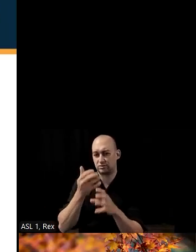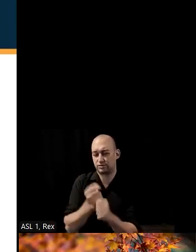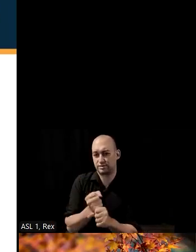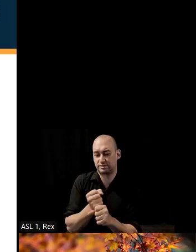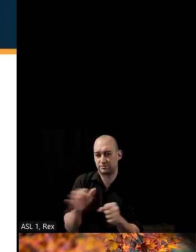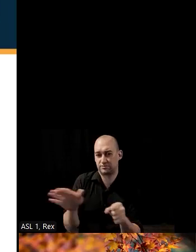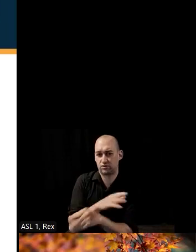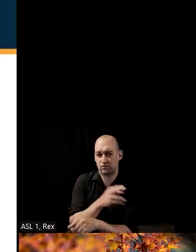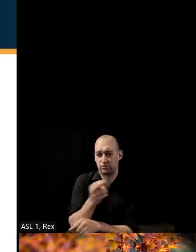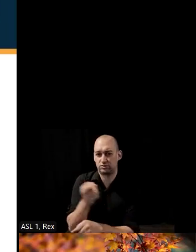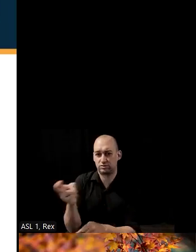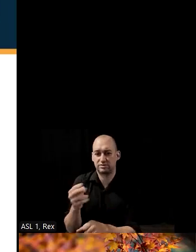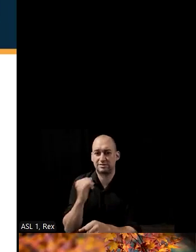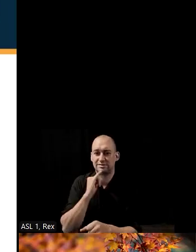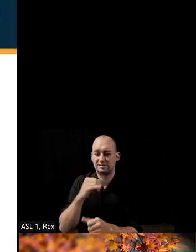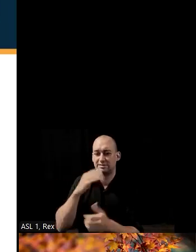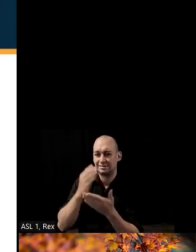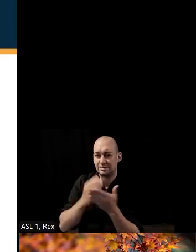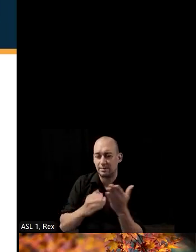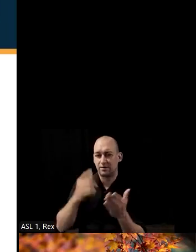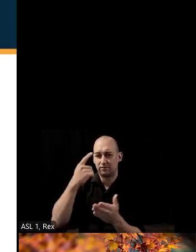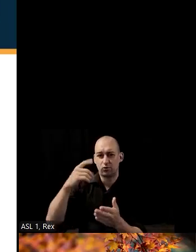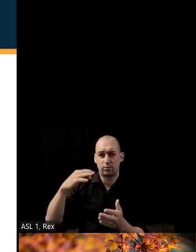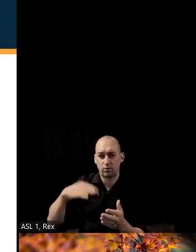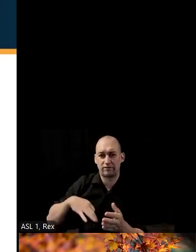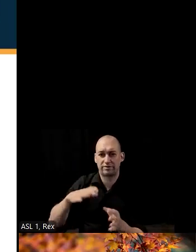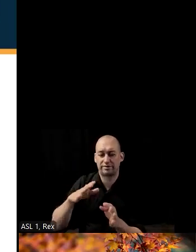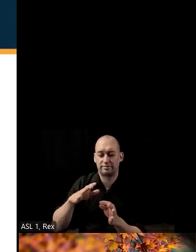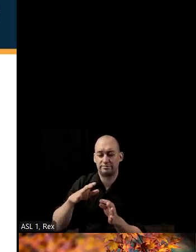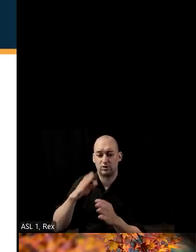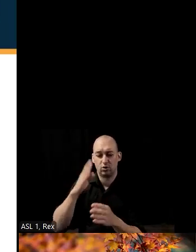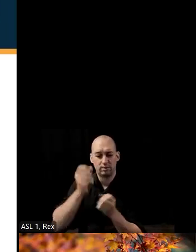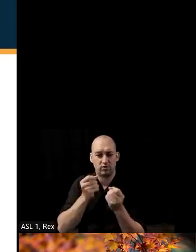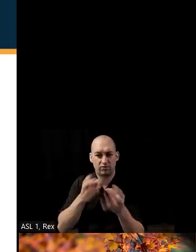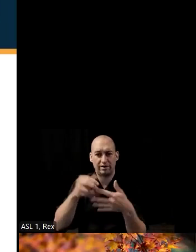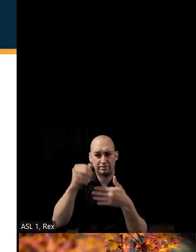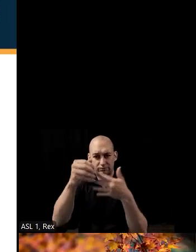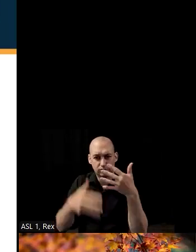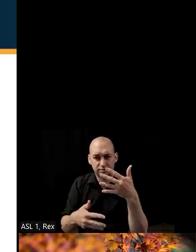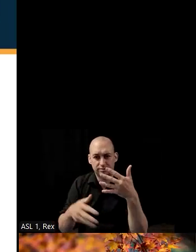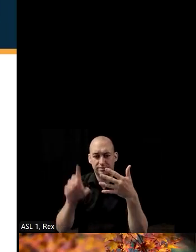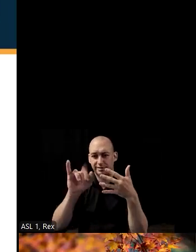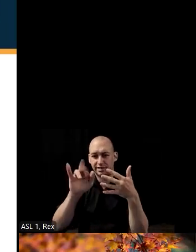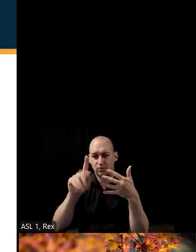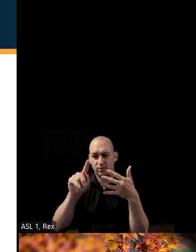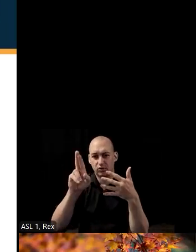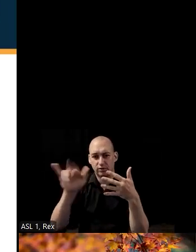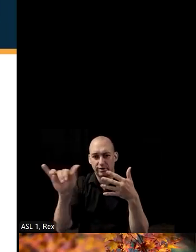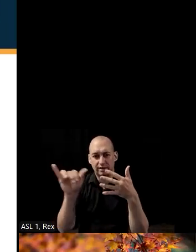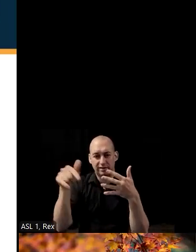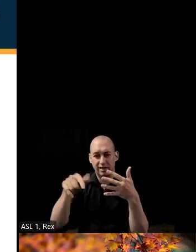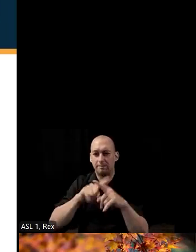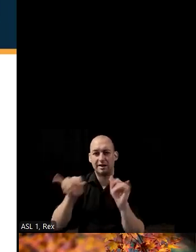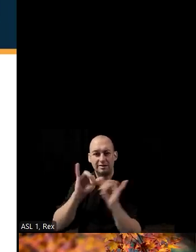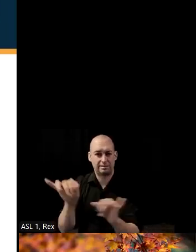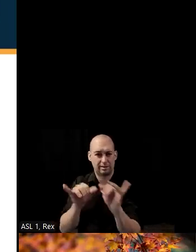There's some for-profit organizations that will provide directories like this, but typically they have relationships with providers,